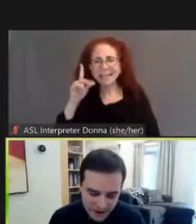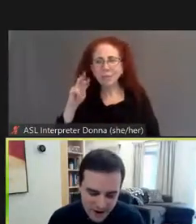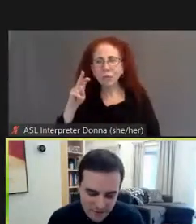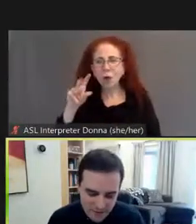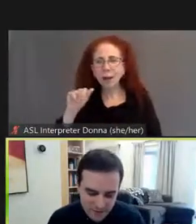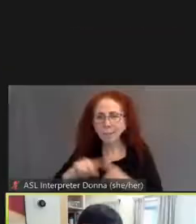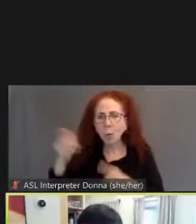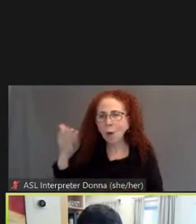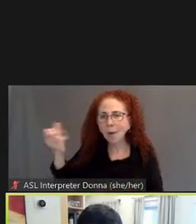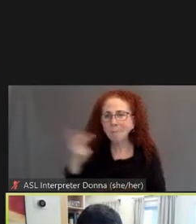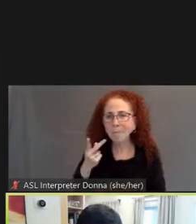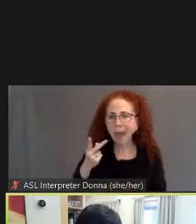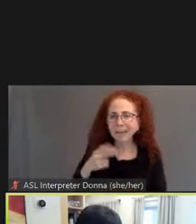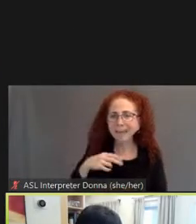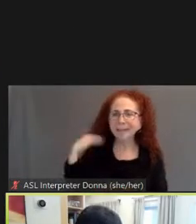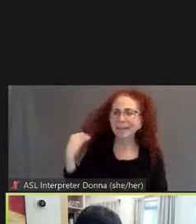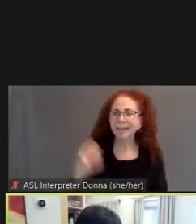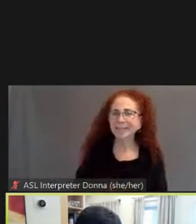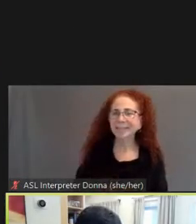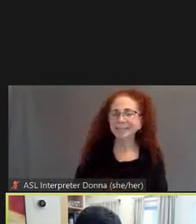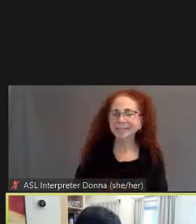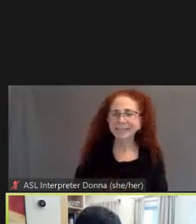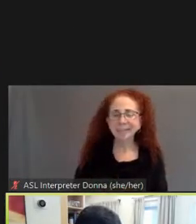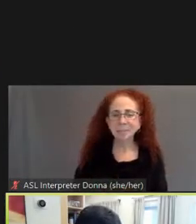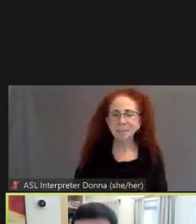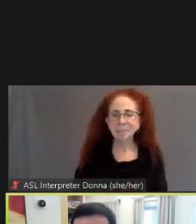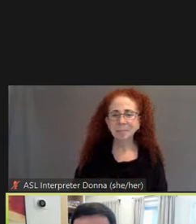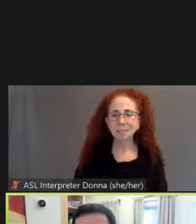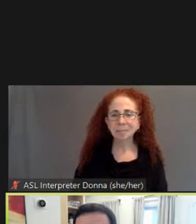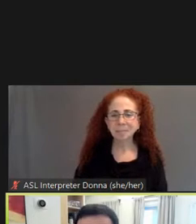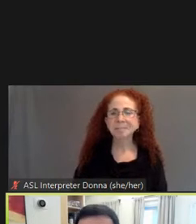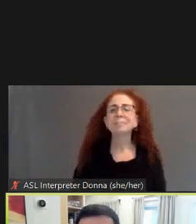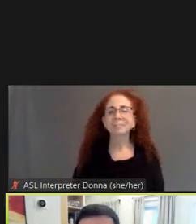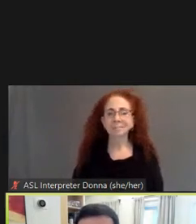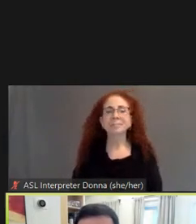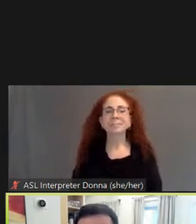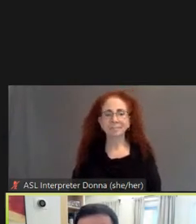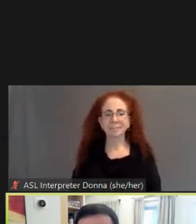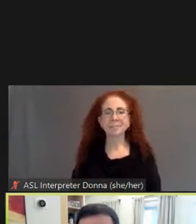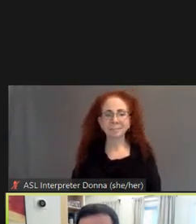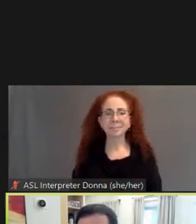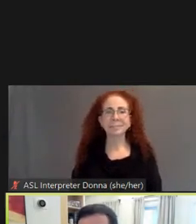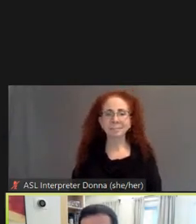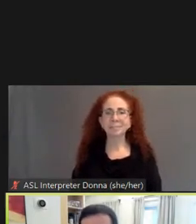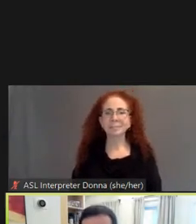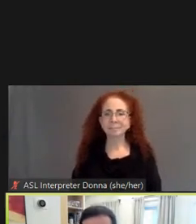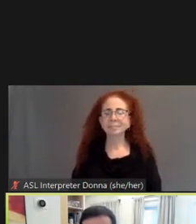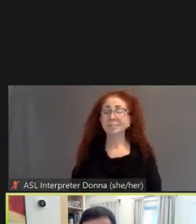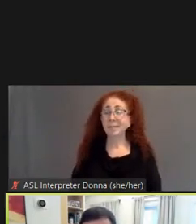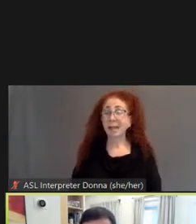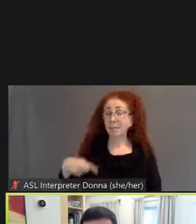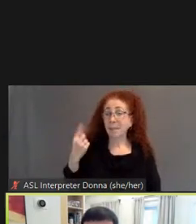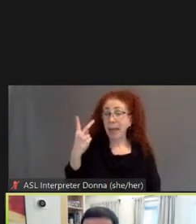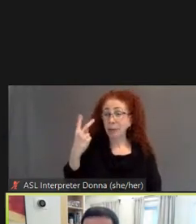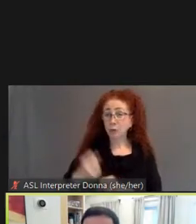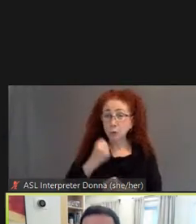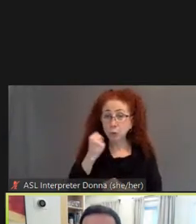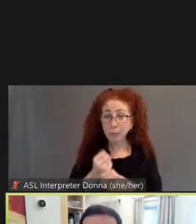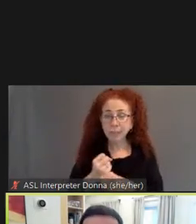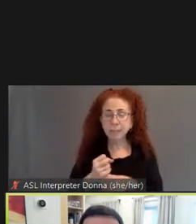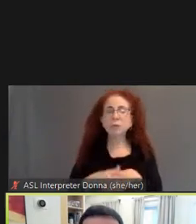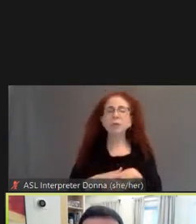back for this part. We've learned a lot over the past 2 seasons, and I'm just